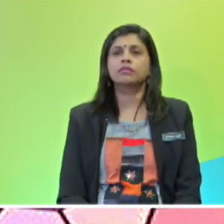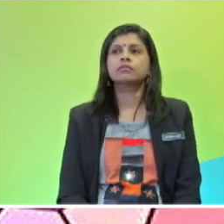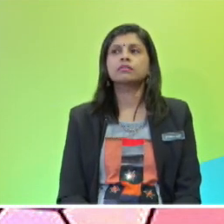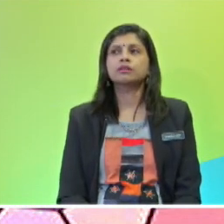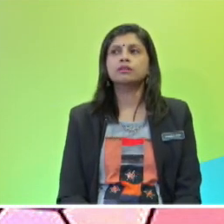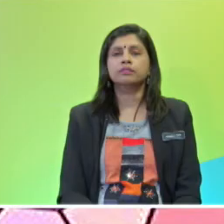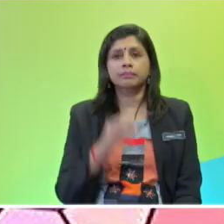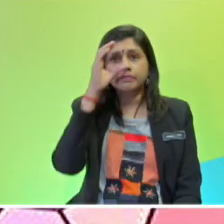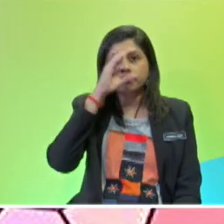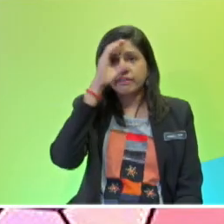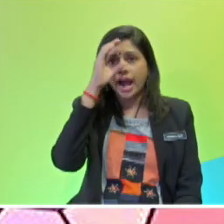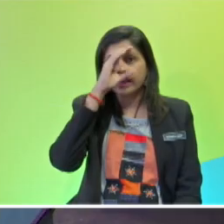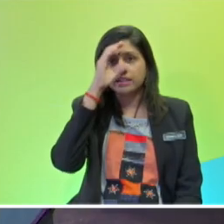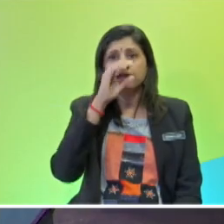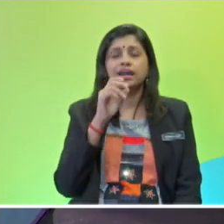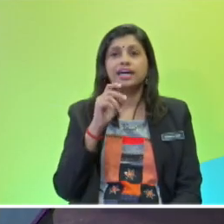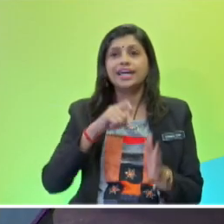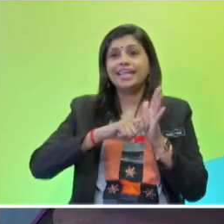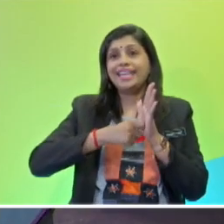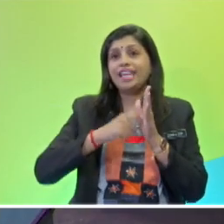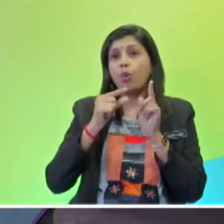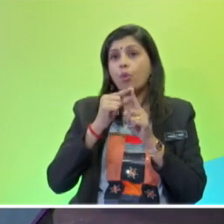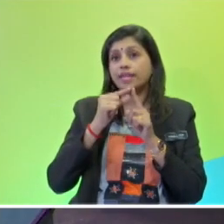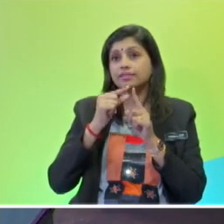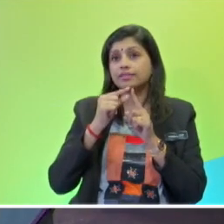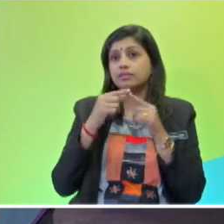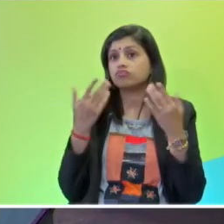Okay, so they put it together, meaning that first I'll have to